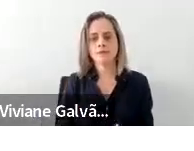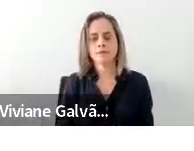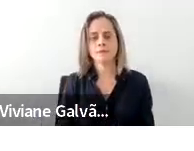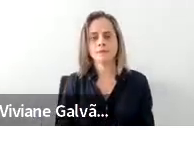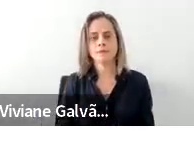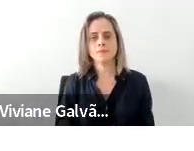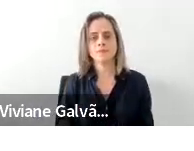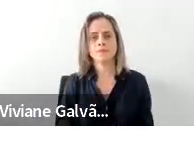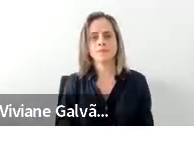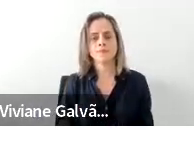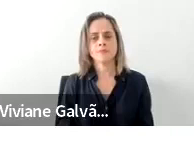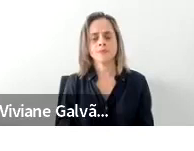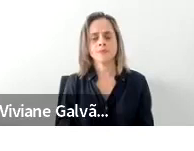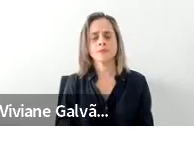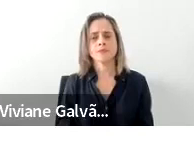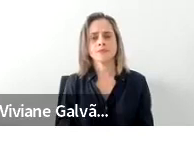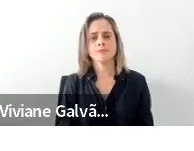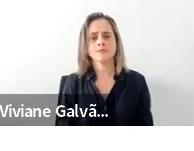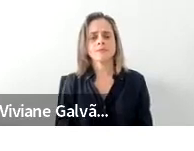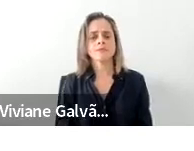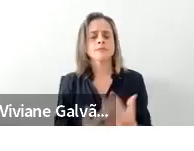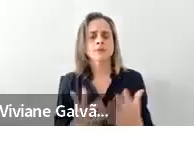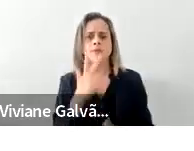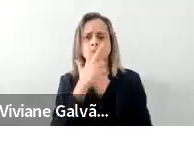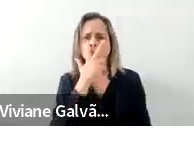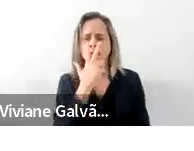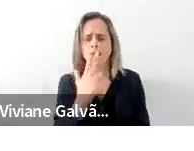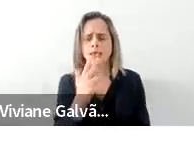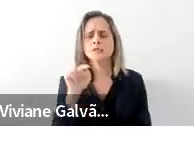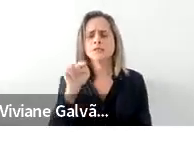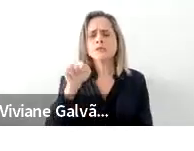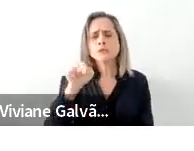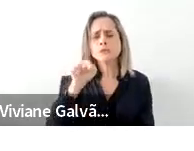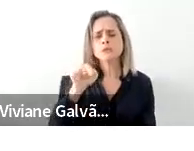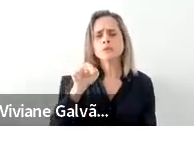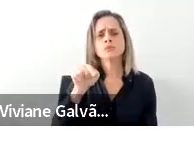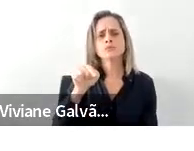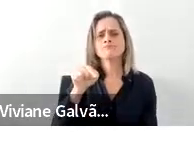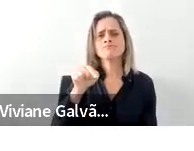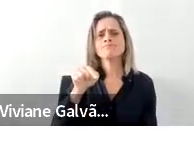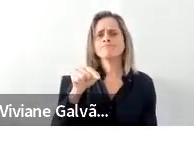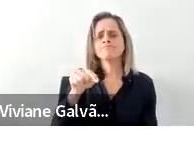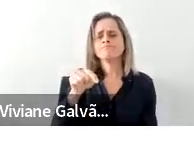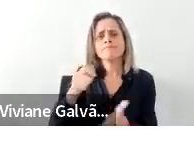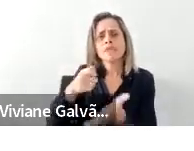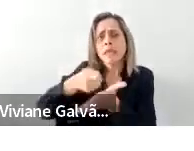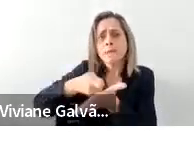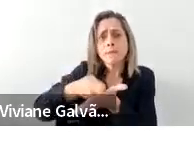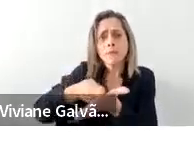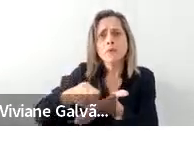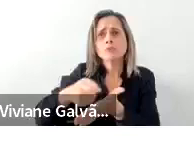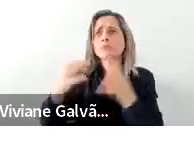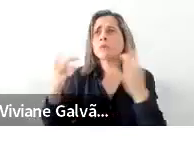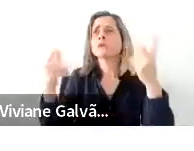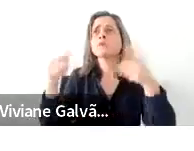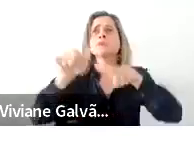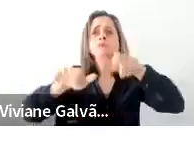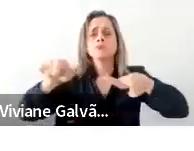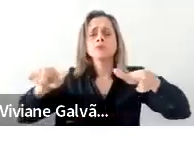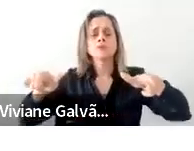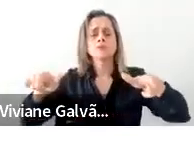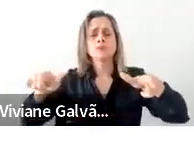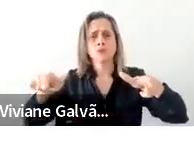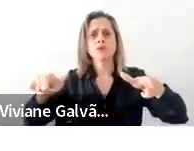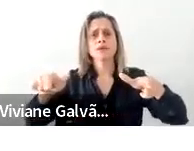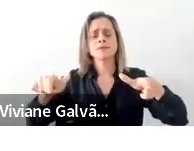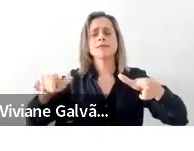placed, in order to arrive at this economic formation, which assures the greatest expansion of